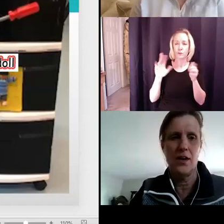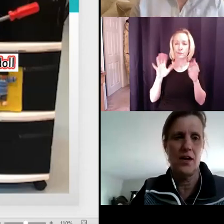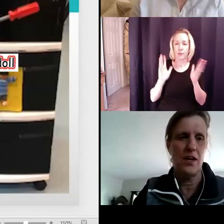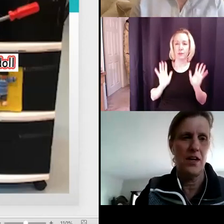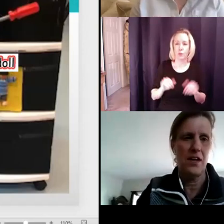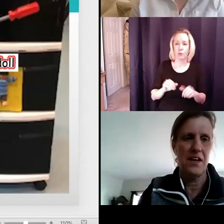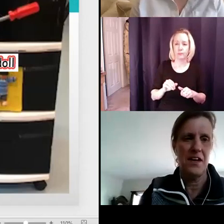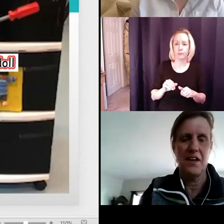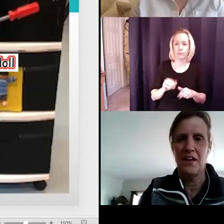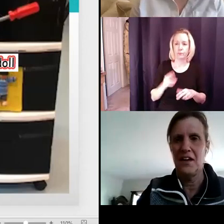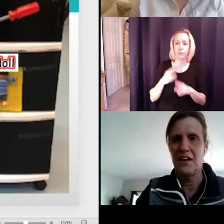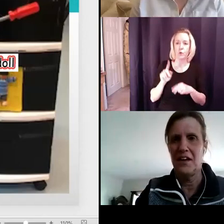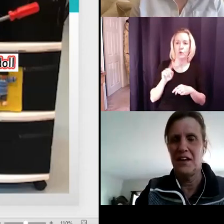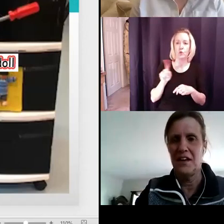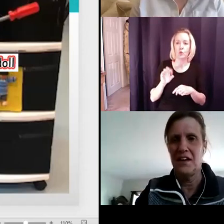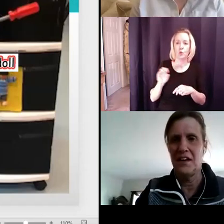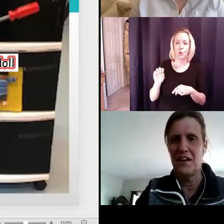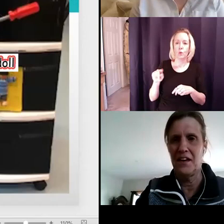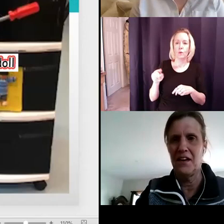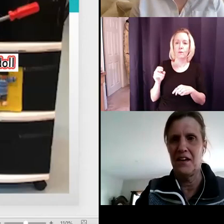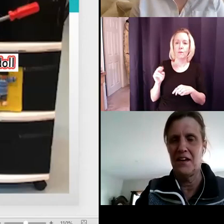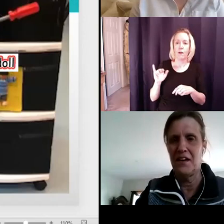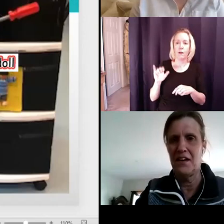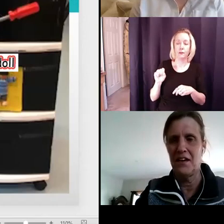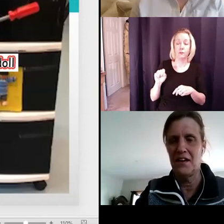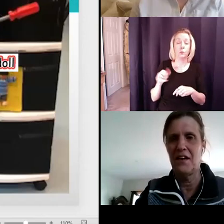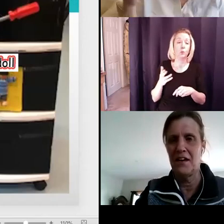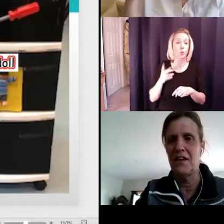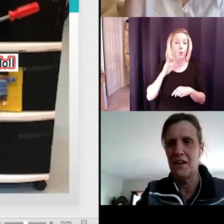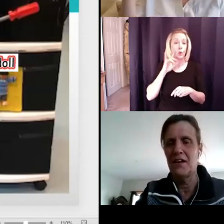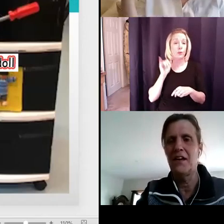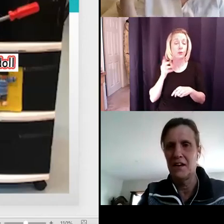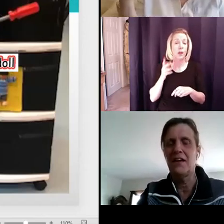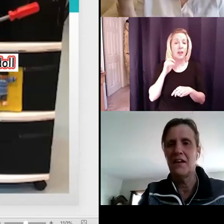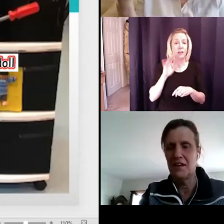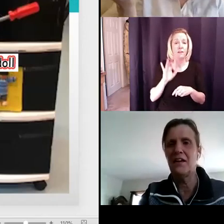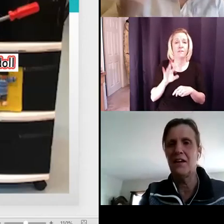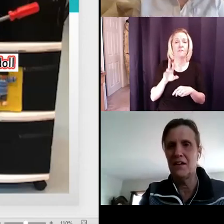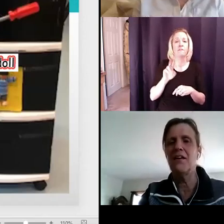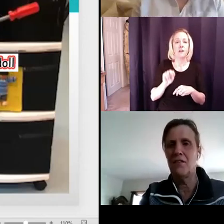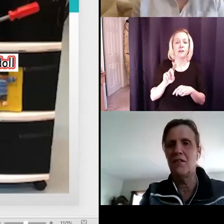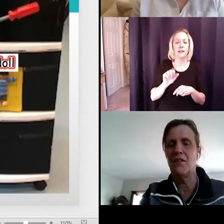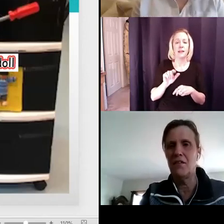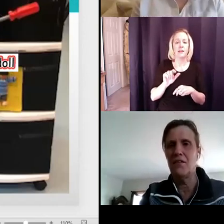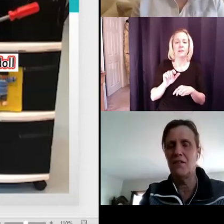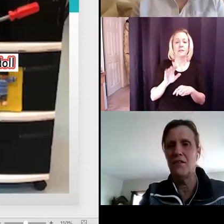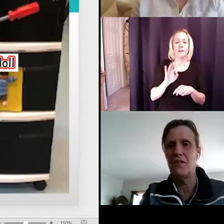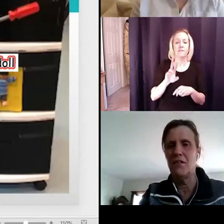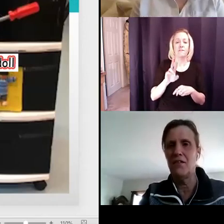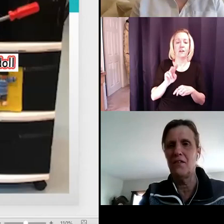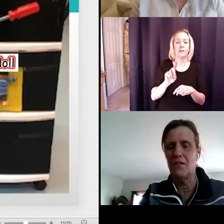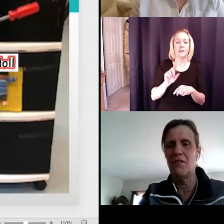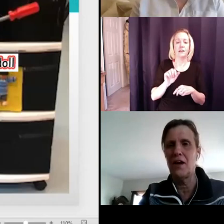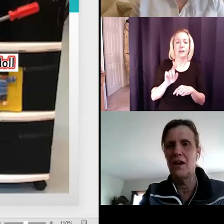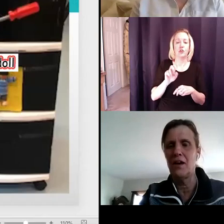I mean, it sounds like a lot of other phonics programs that use, right? Like I think Foundations does the same thing, just with pictures instead of motion.